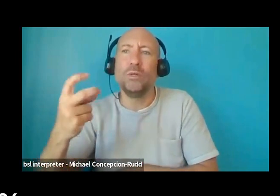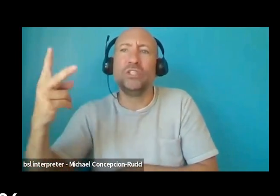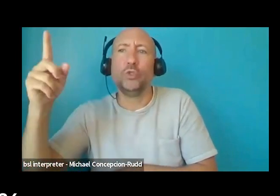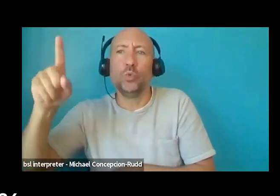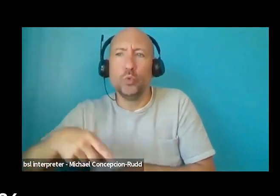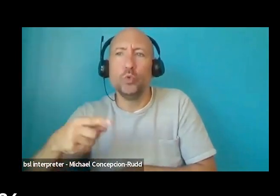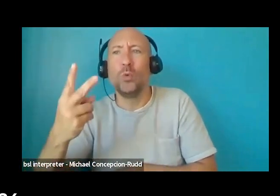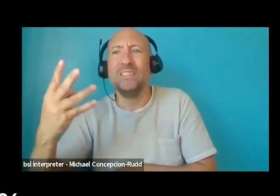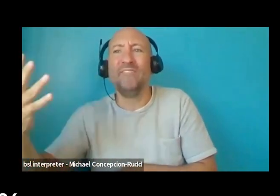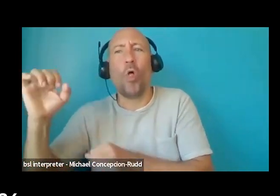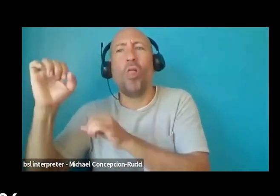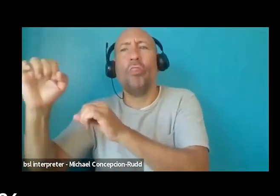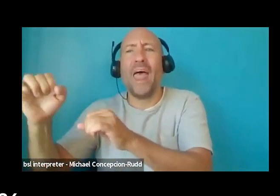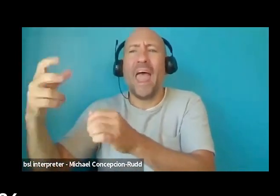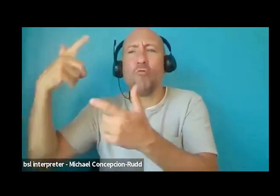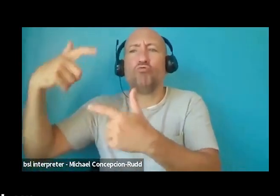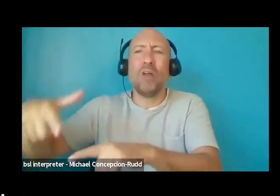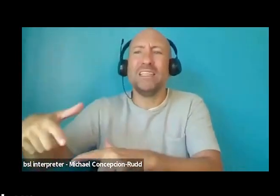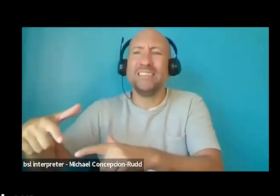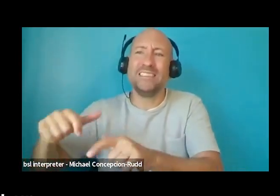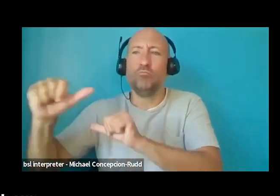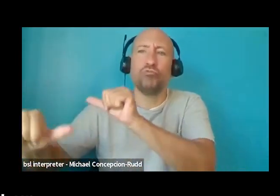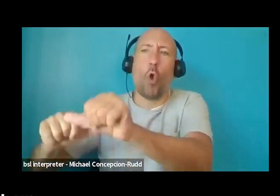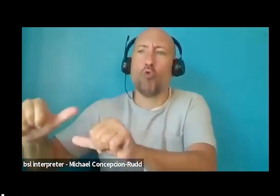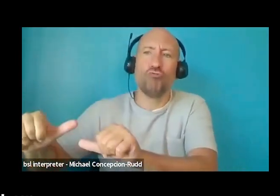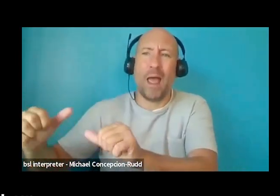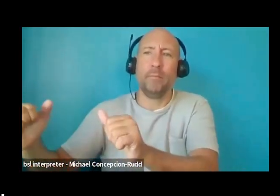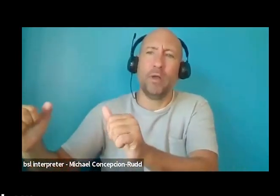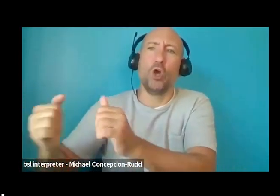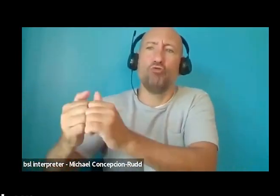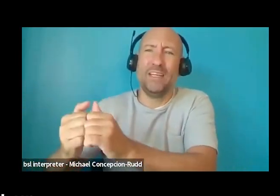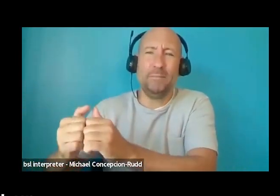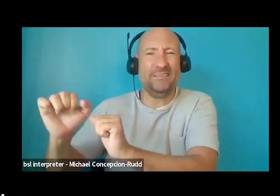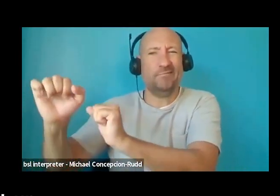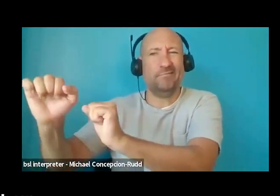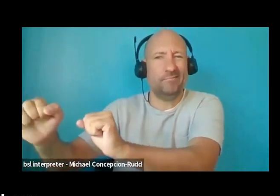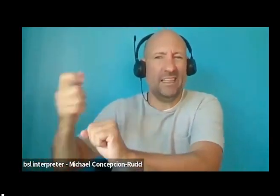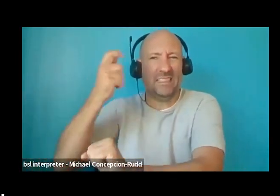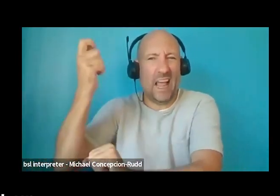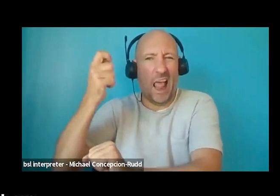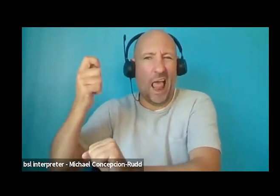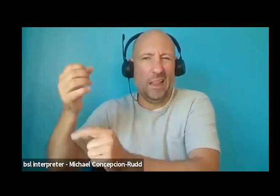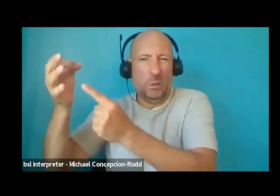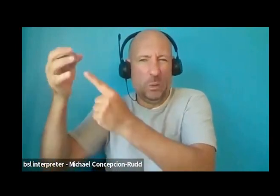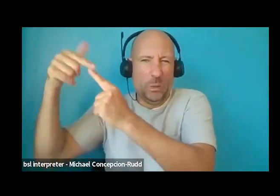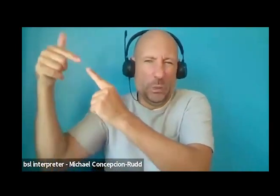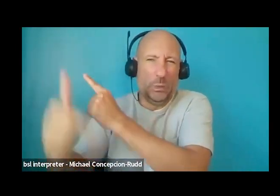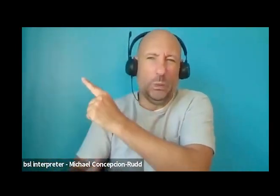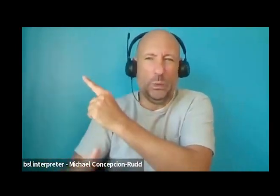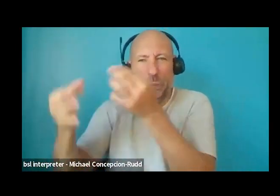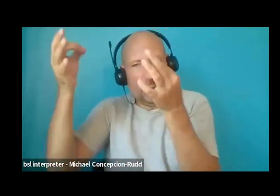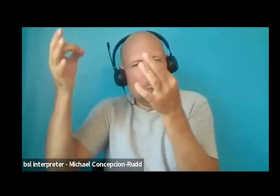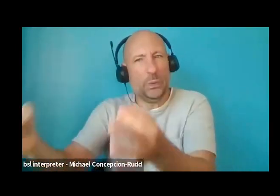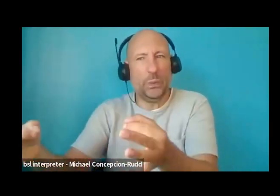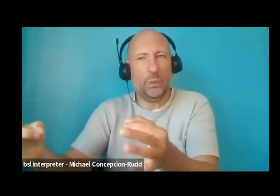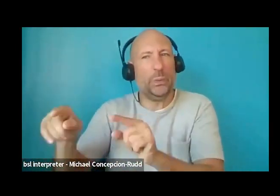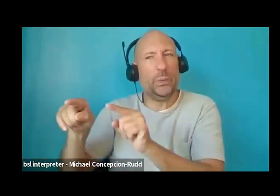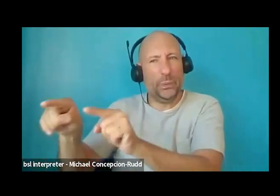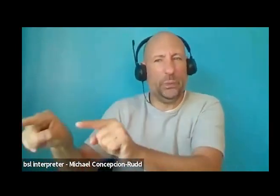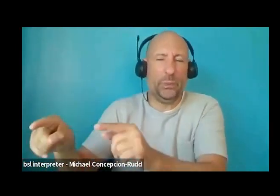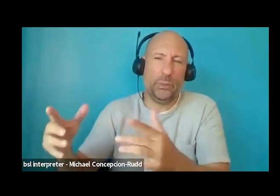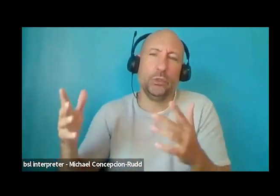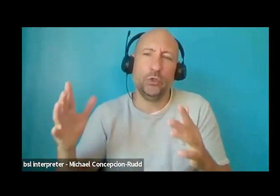2022-24 residency program agreement. It's quite a technical system and setup, but to make it a little